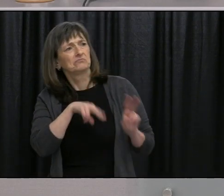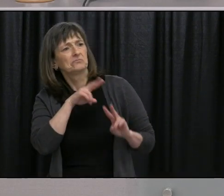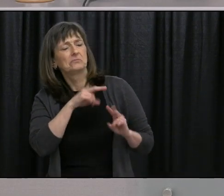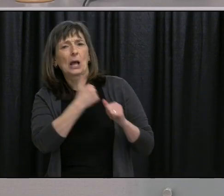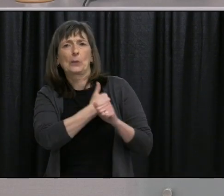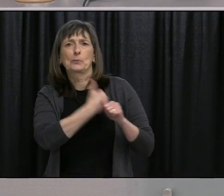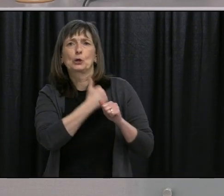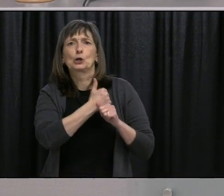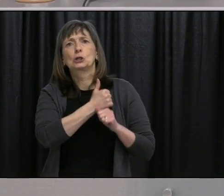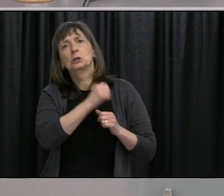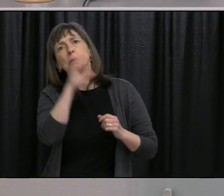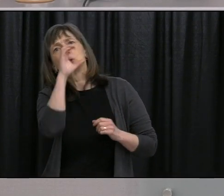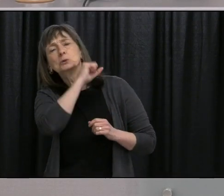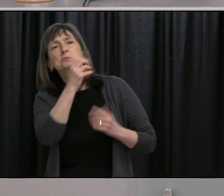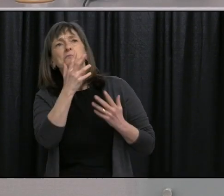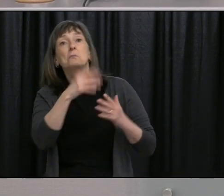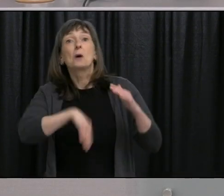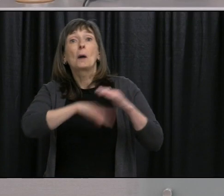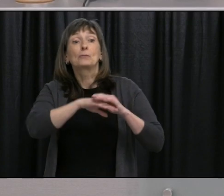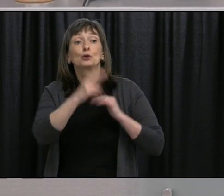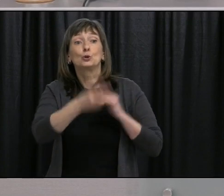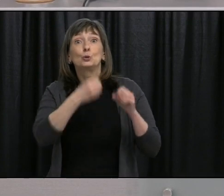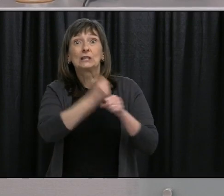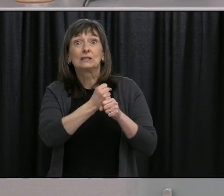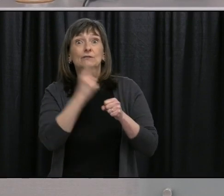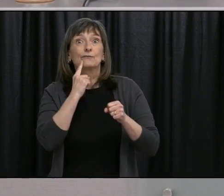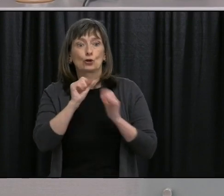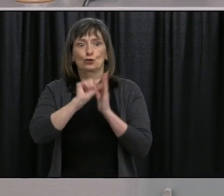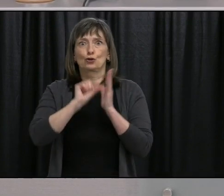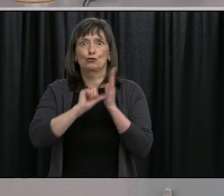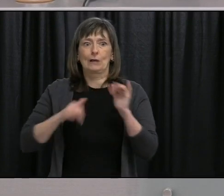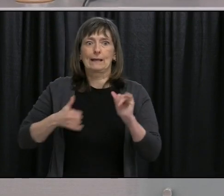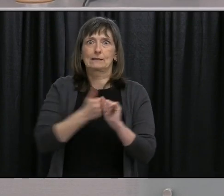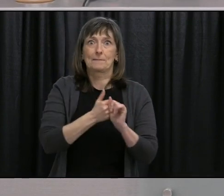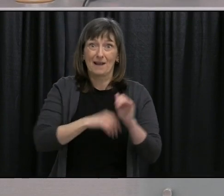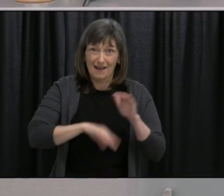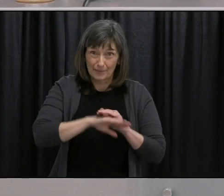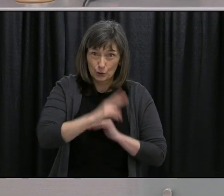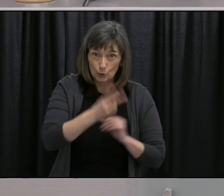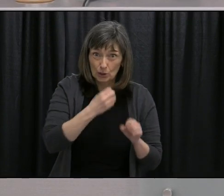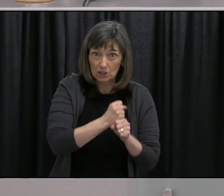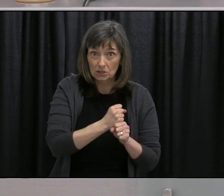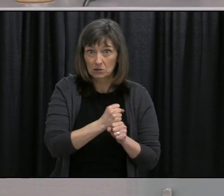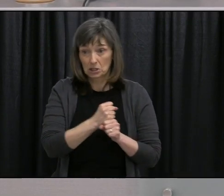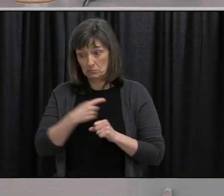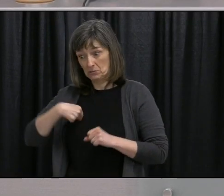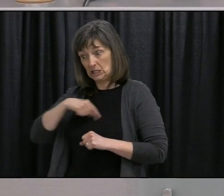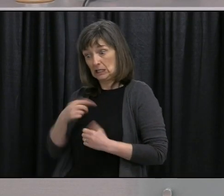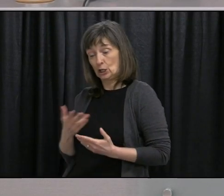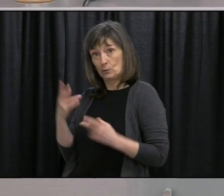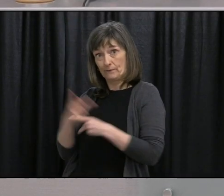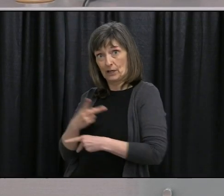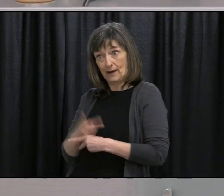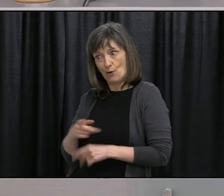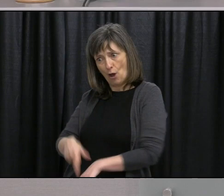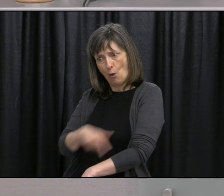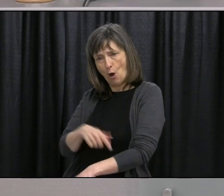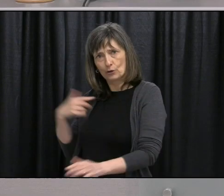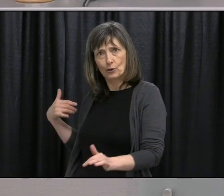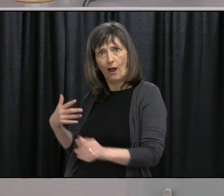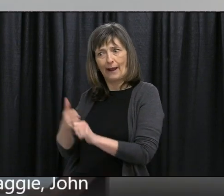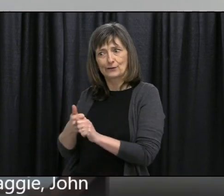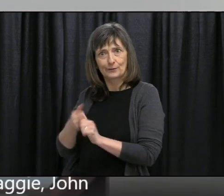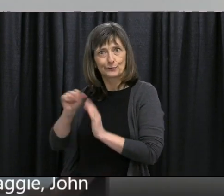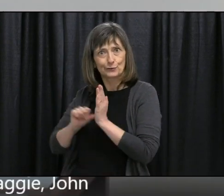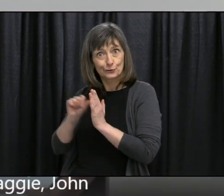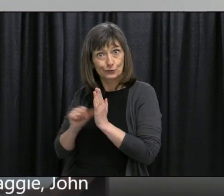this province also have a projected time frame where it could catch up to all its backlog? We haven't worked out how long it